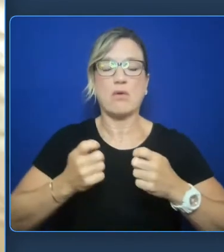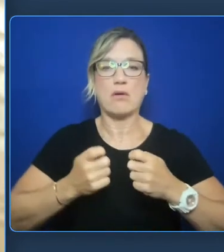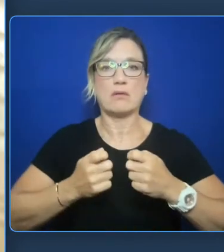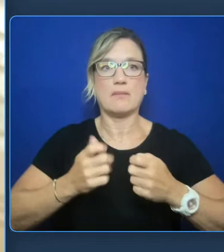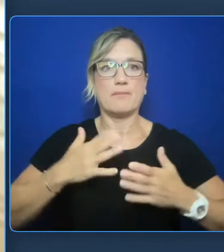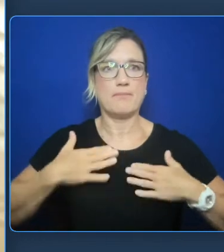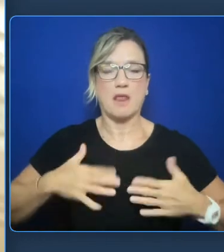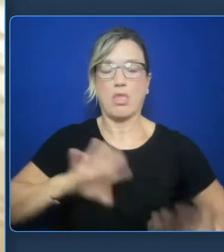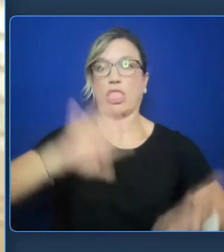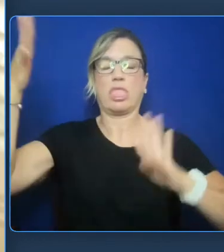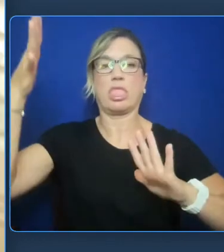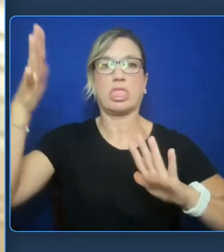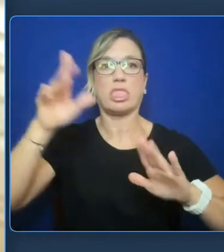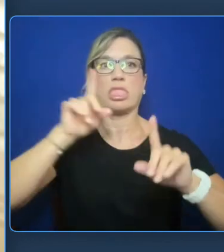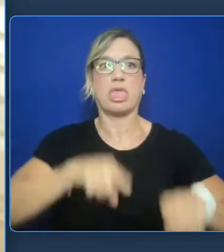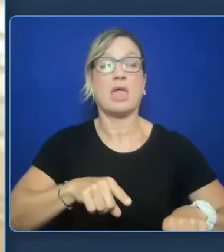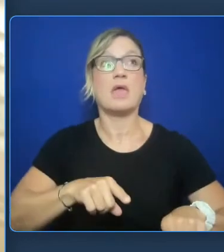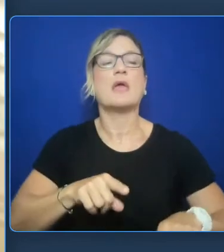So it's important